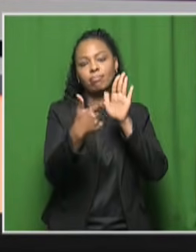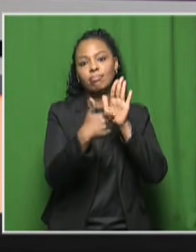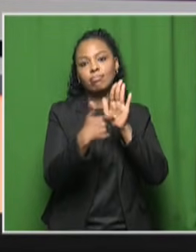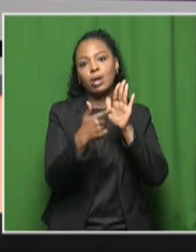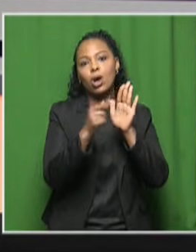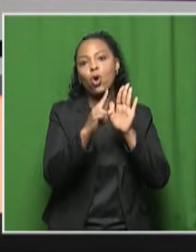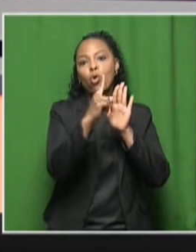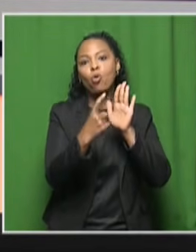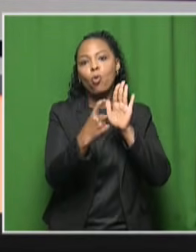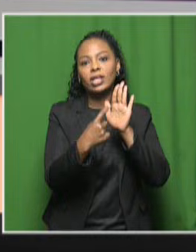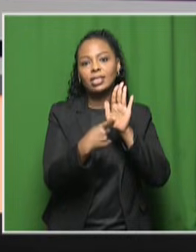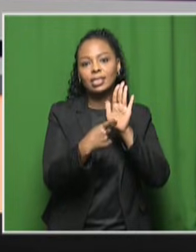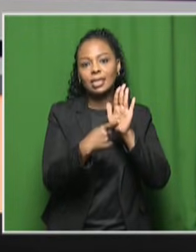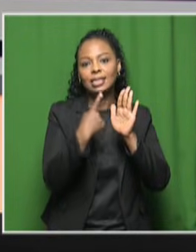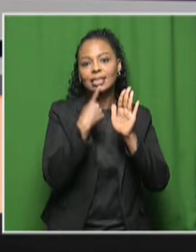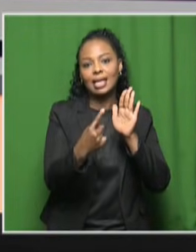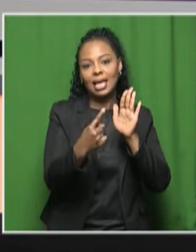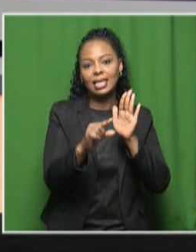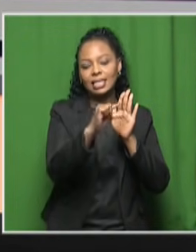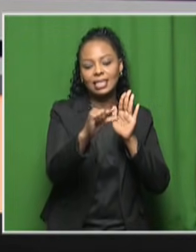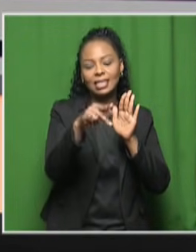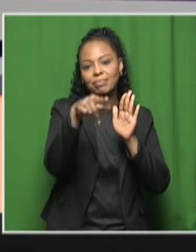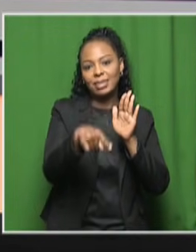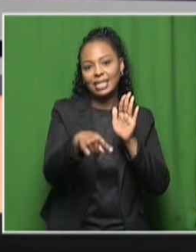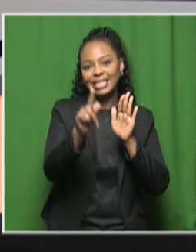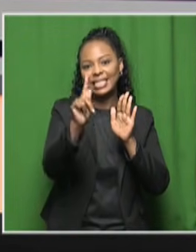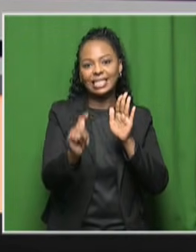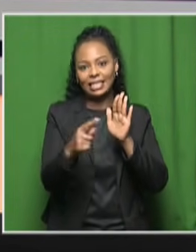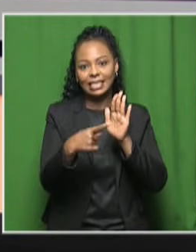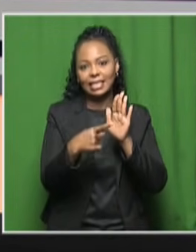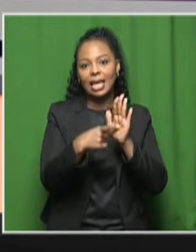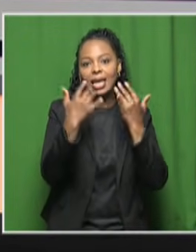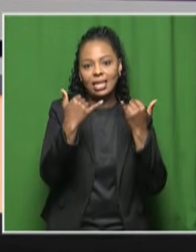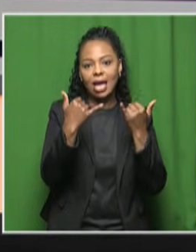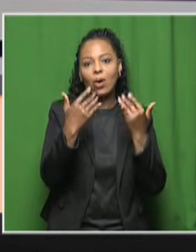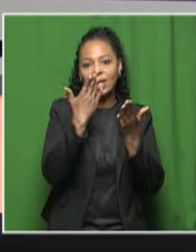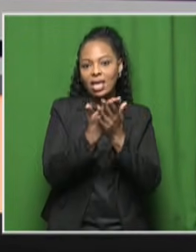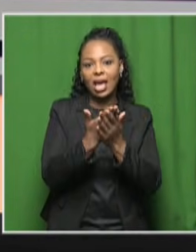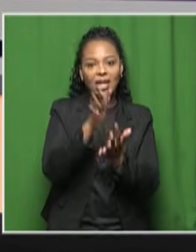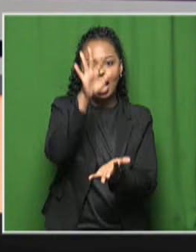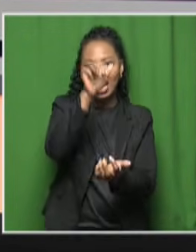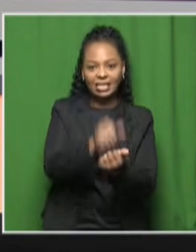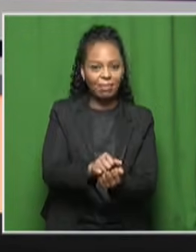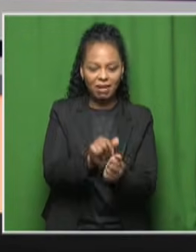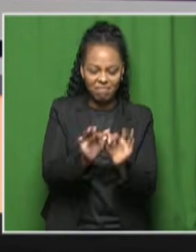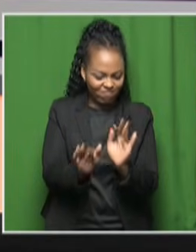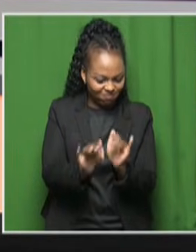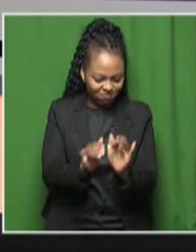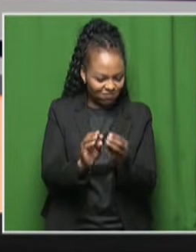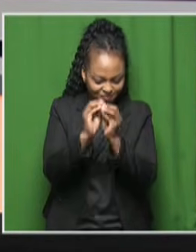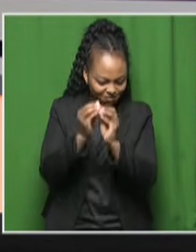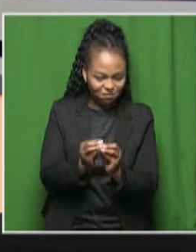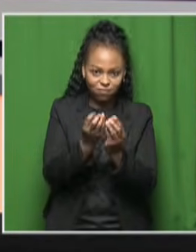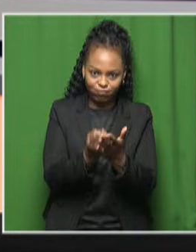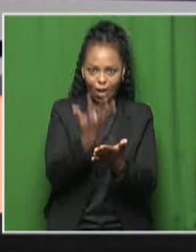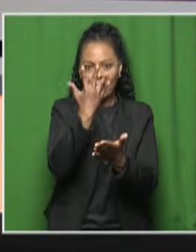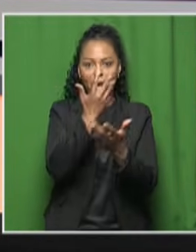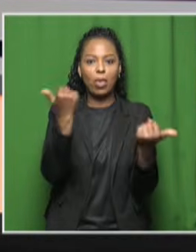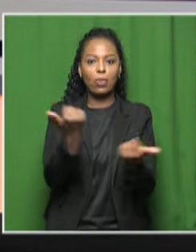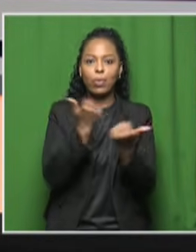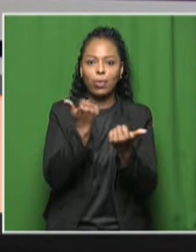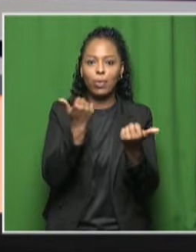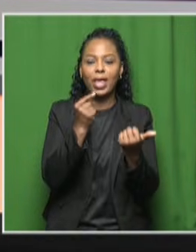you use, say, a ChatGPT. Yes. That can write the entire assignment for you. Yes. So how do